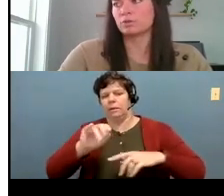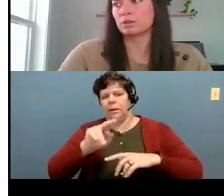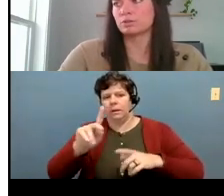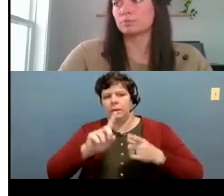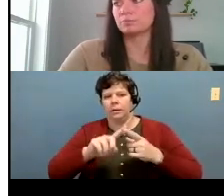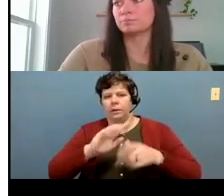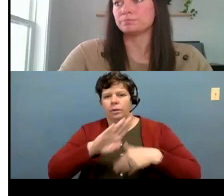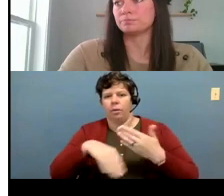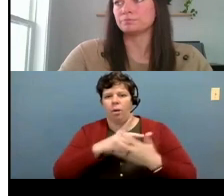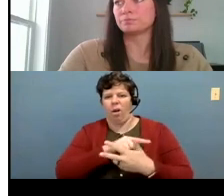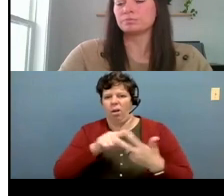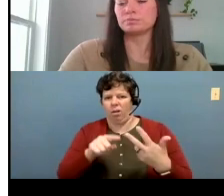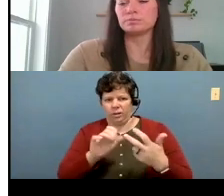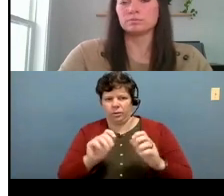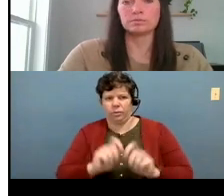three views.